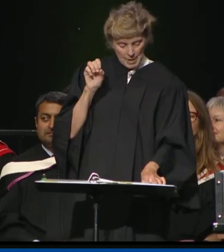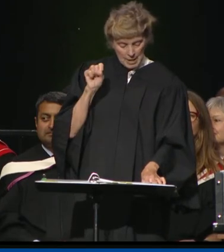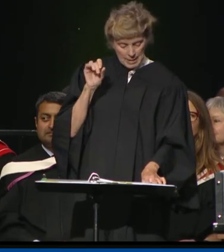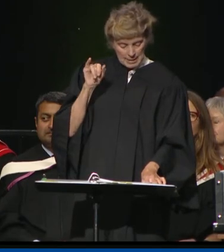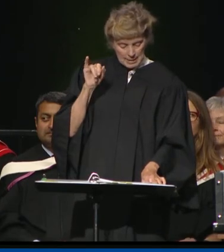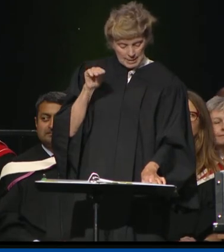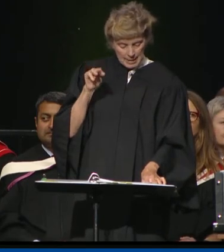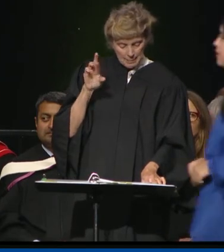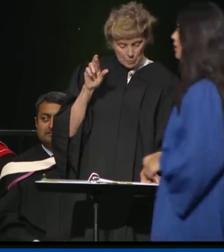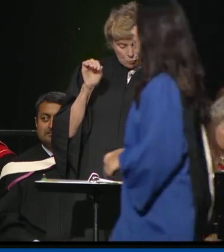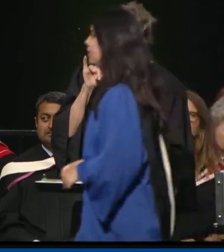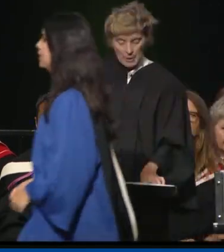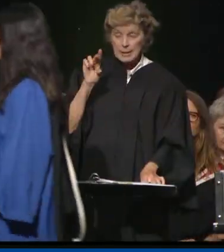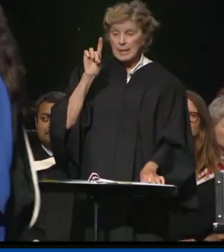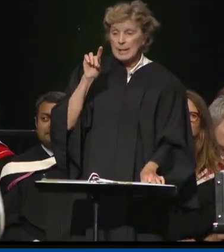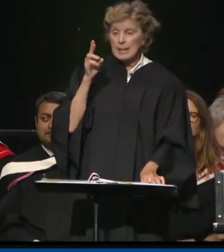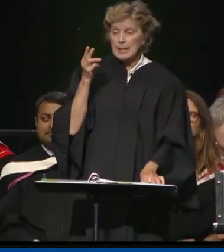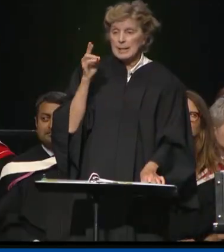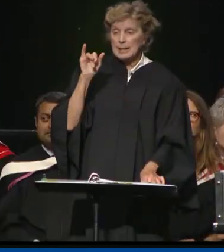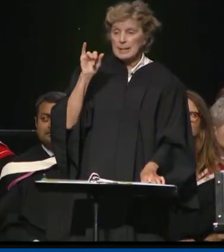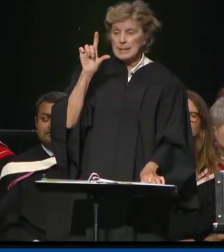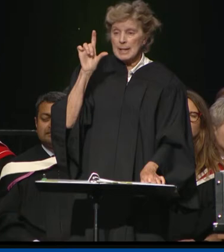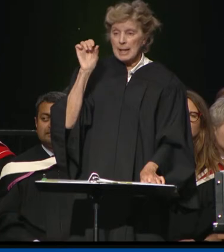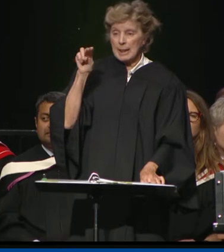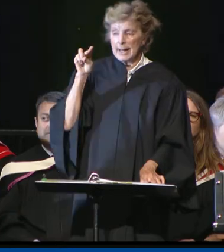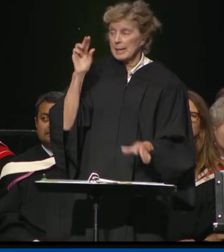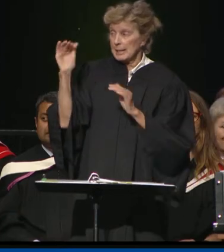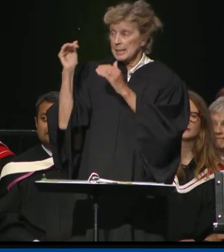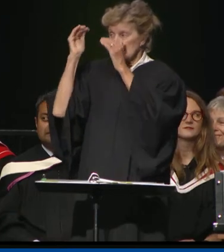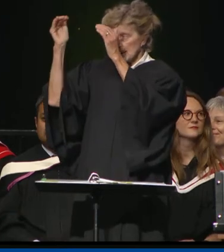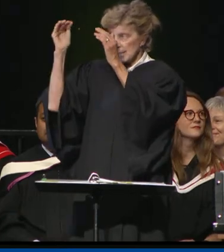Simran Dillon, with distinction.